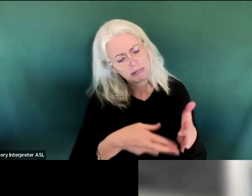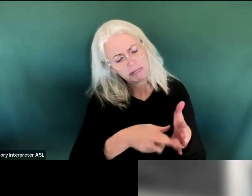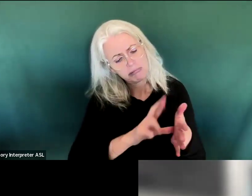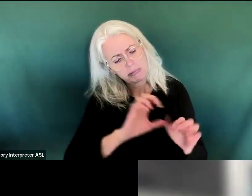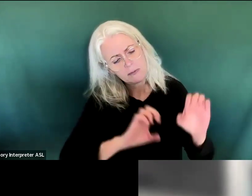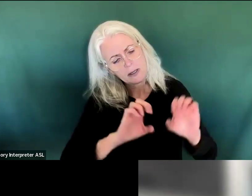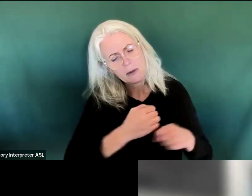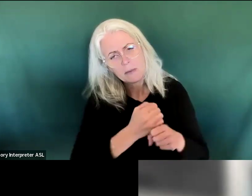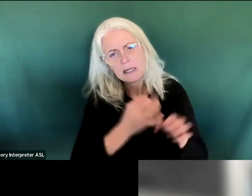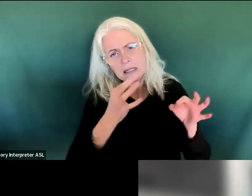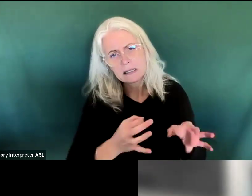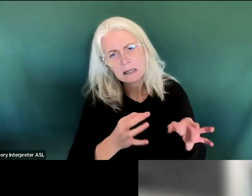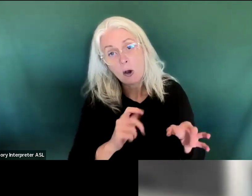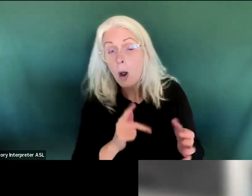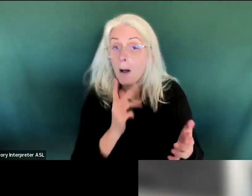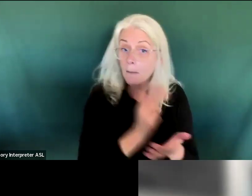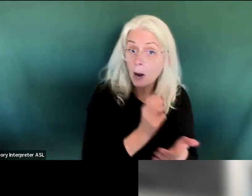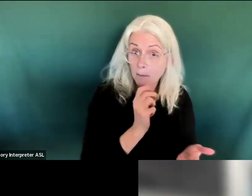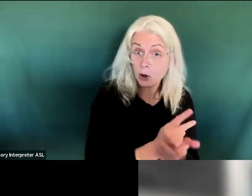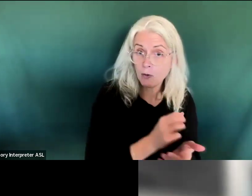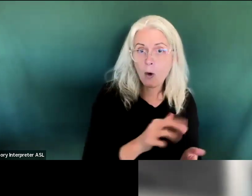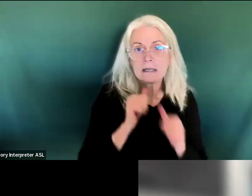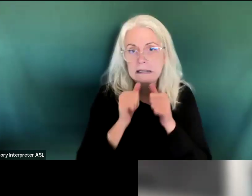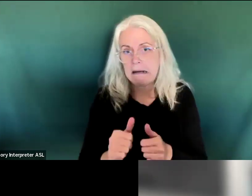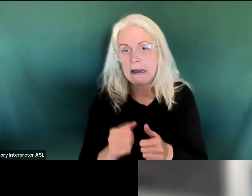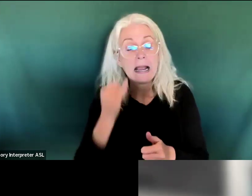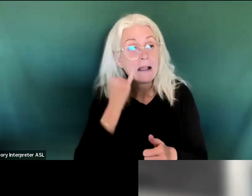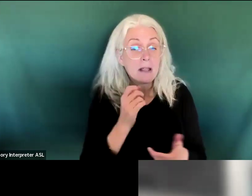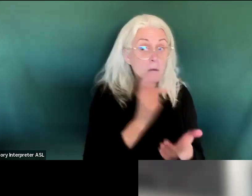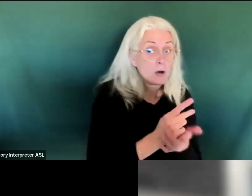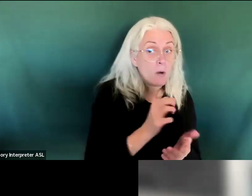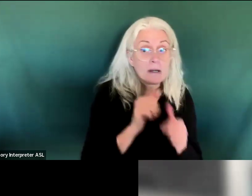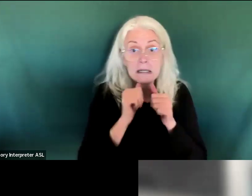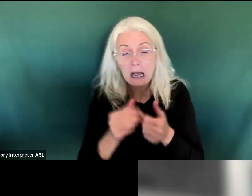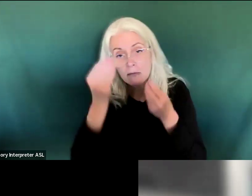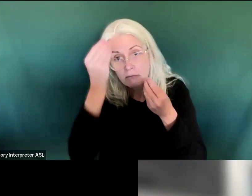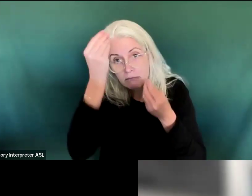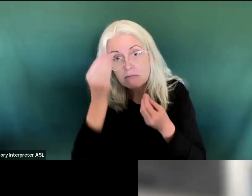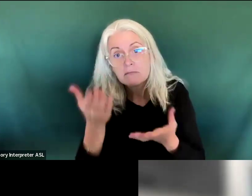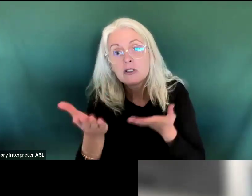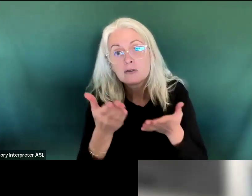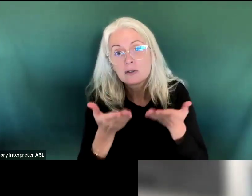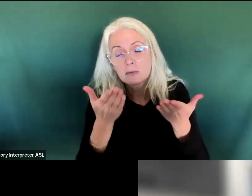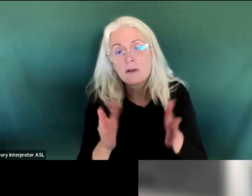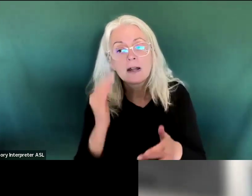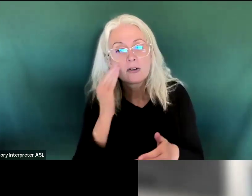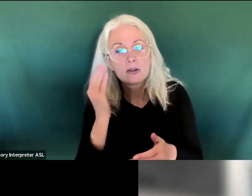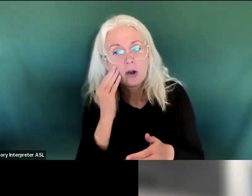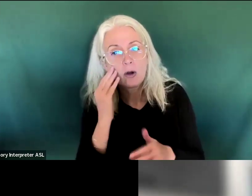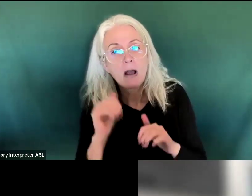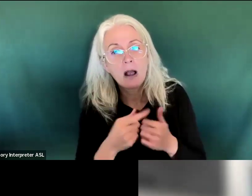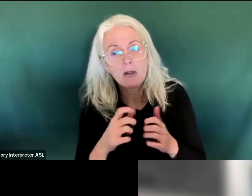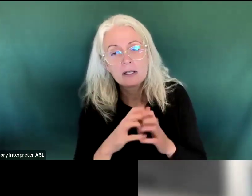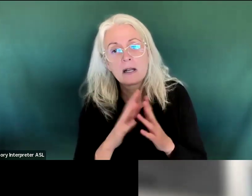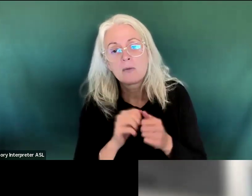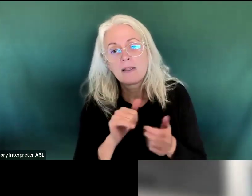from there, they will approve or deny it. Once they approve or deny it, they will let the service provider know via the way that they're set up